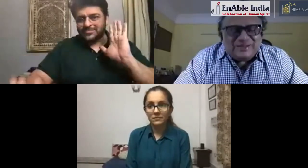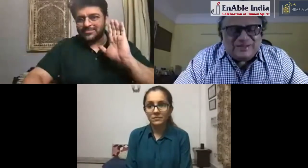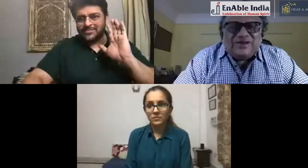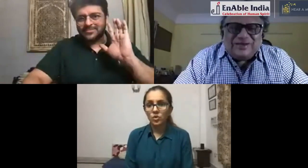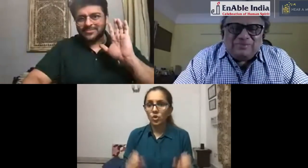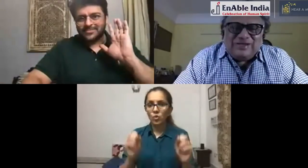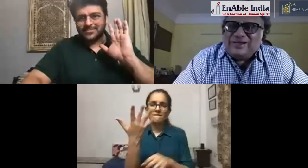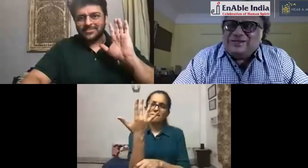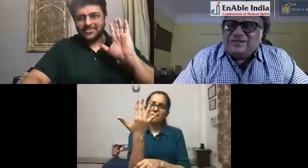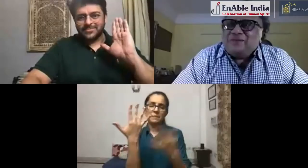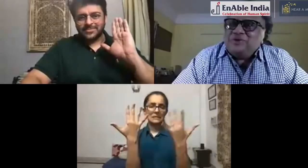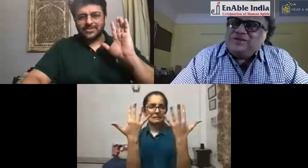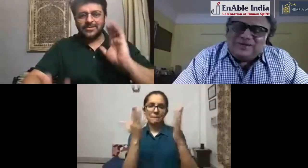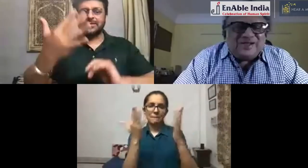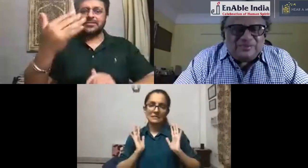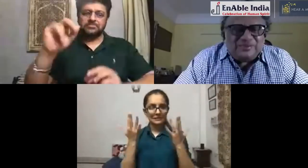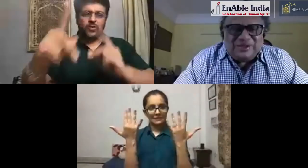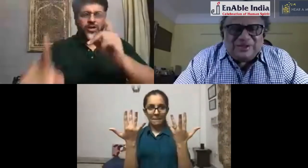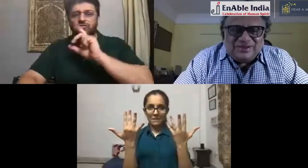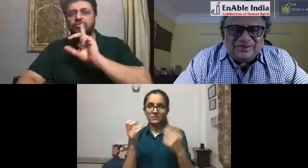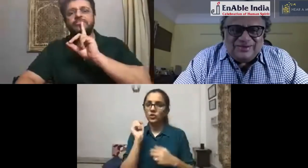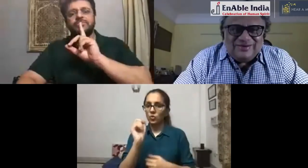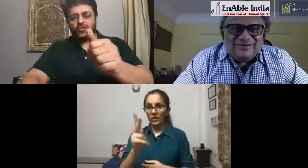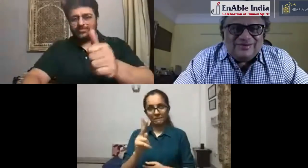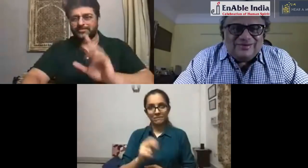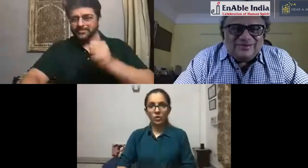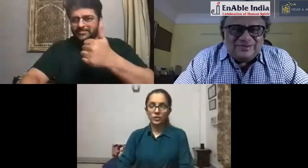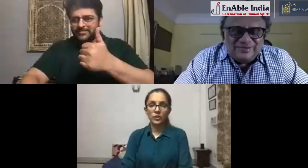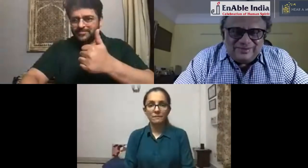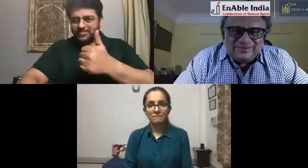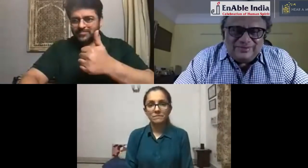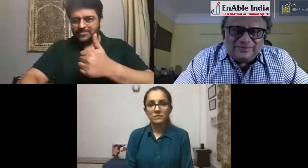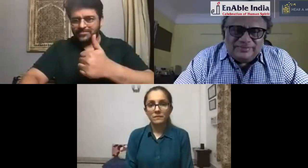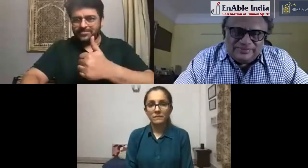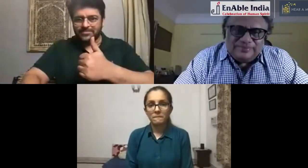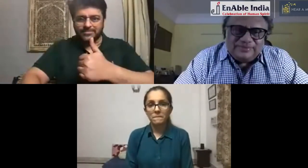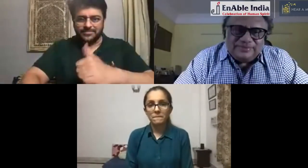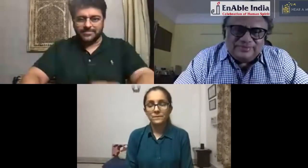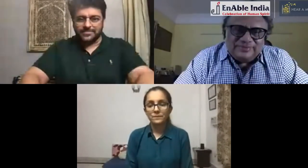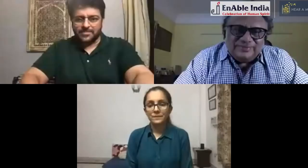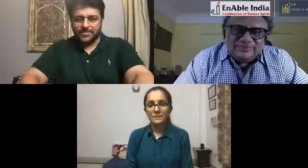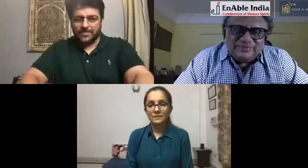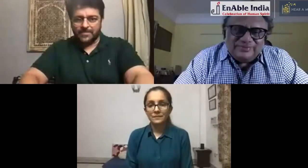Okay, another 5-10 minutes. Let's see. Up to 8:30, I'm okay. Okay, sure.